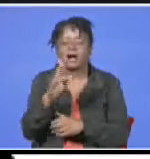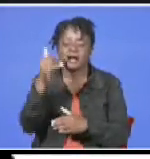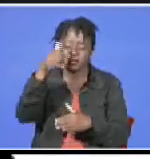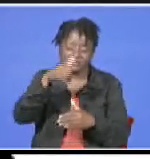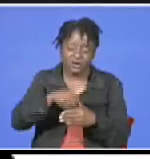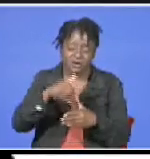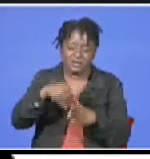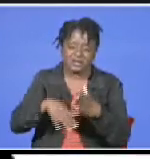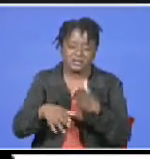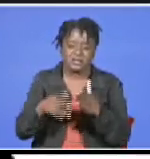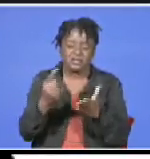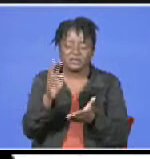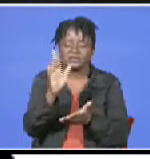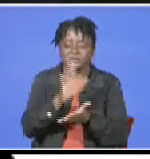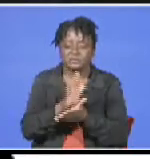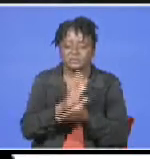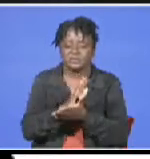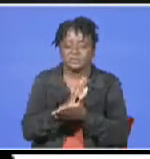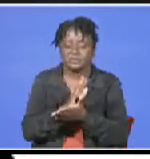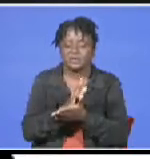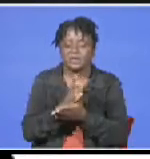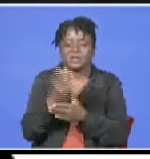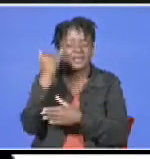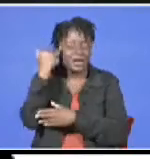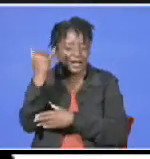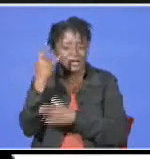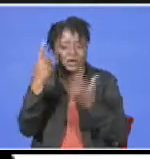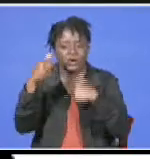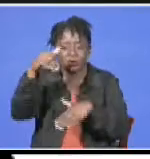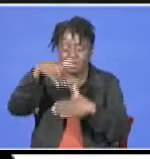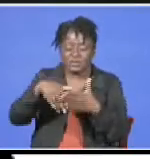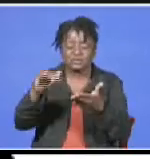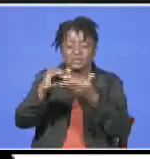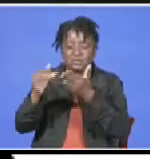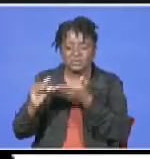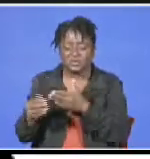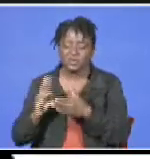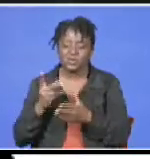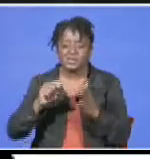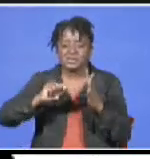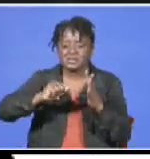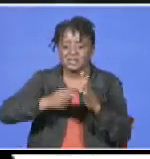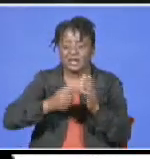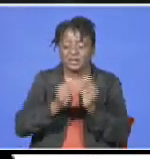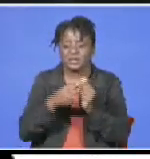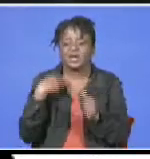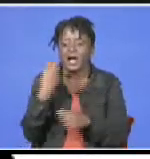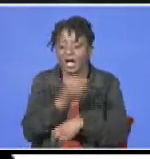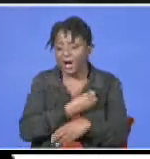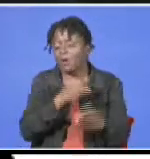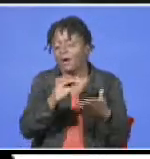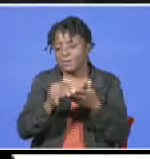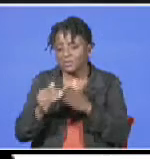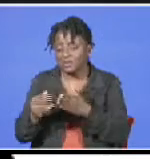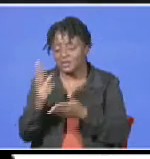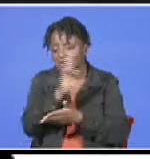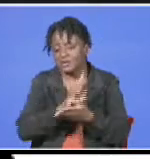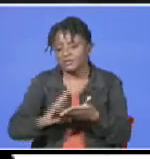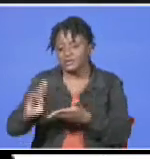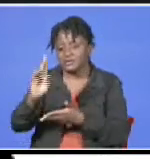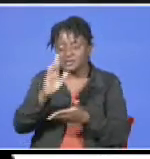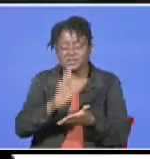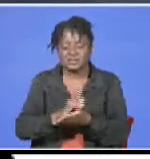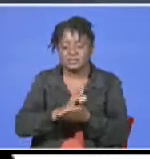involved with the institute. The idea is to go into communities. So we're starting with our community, which is the university's